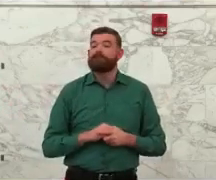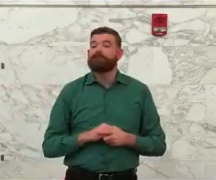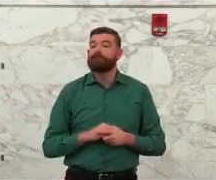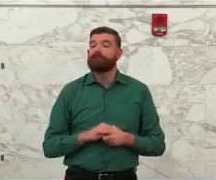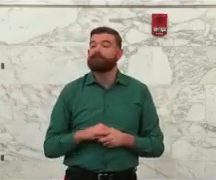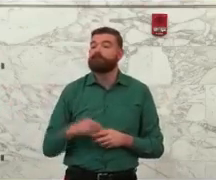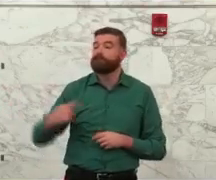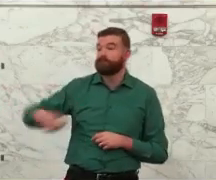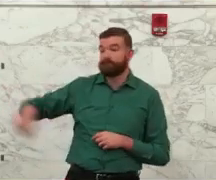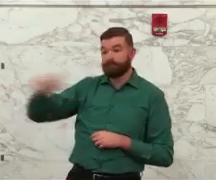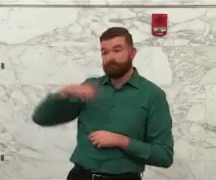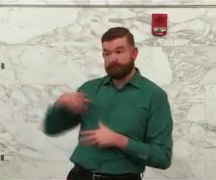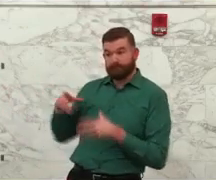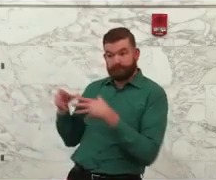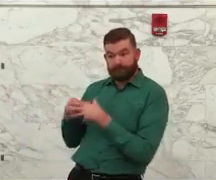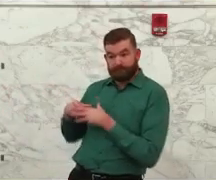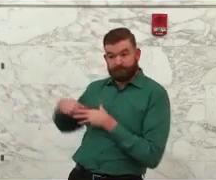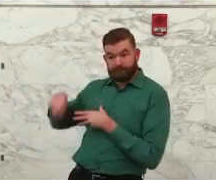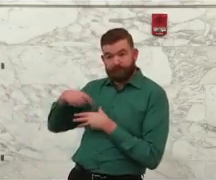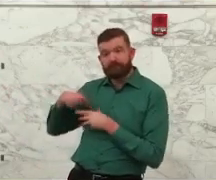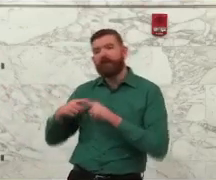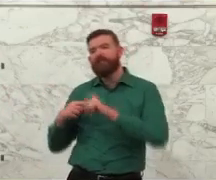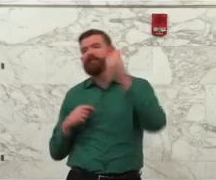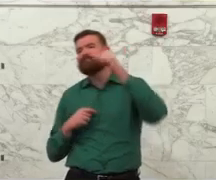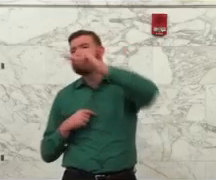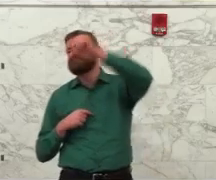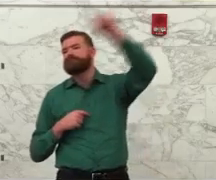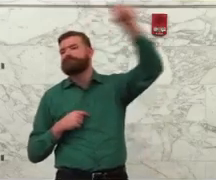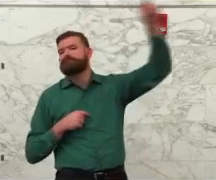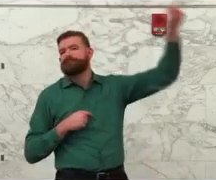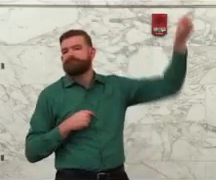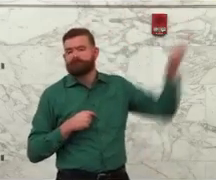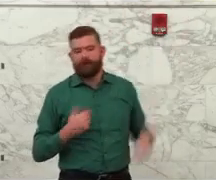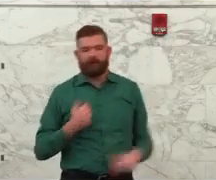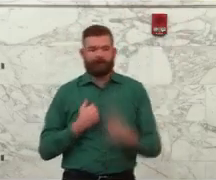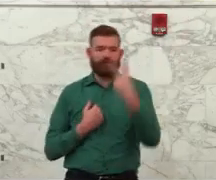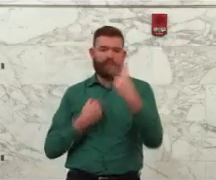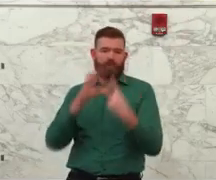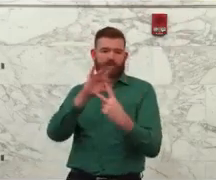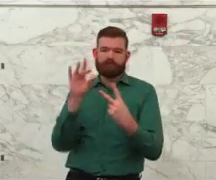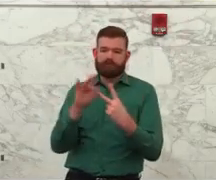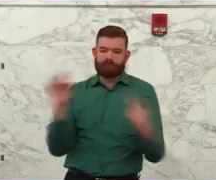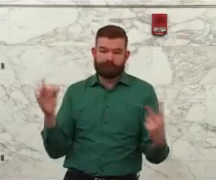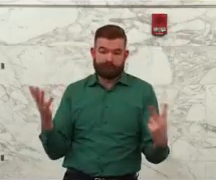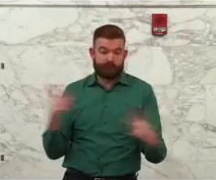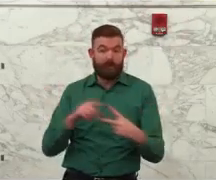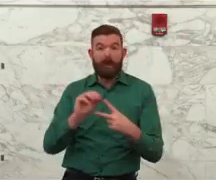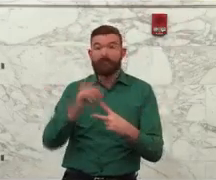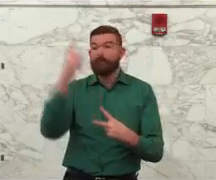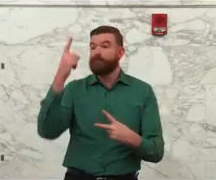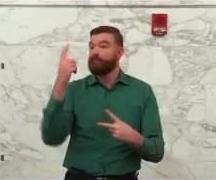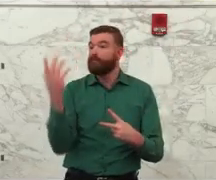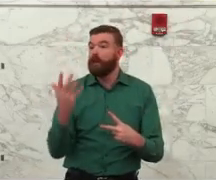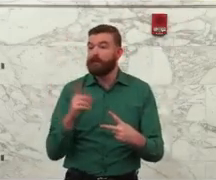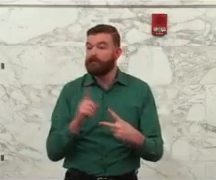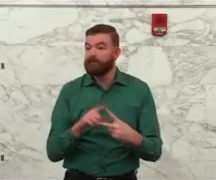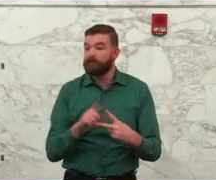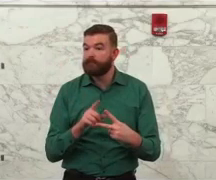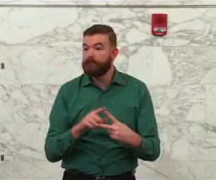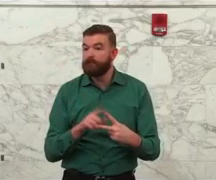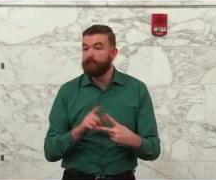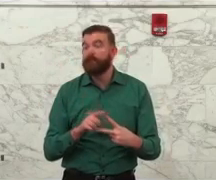as our colleagues, we have only two choices in the broadest sense here. Number one, to let the virus